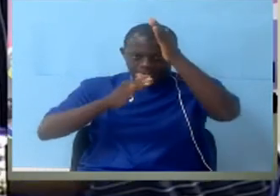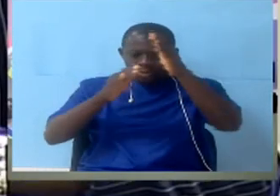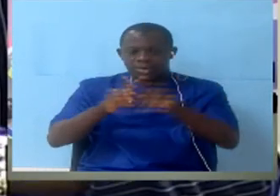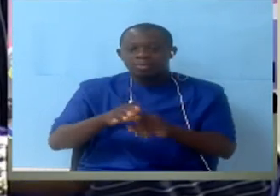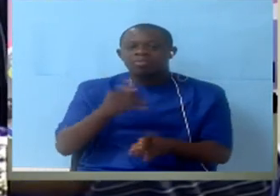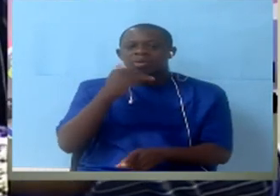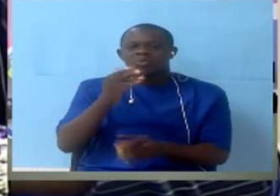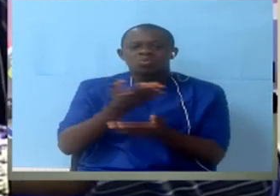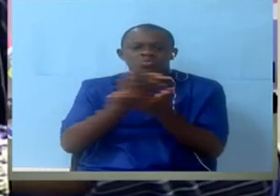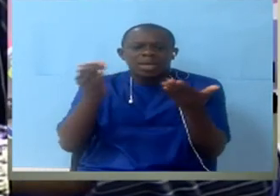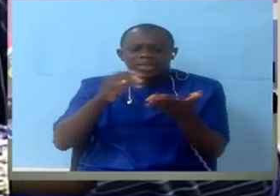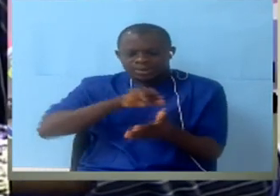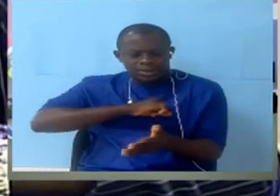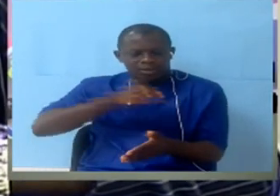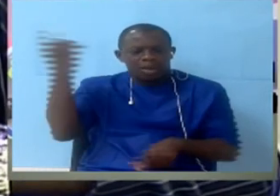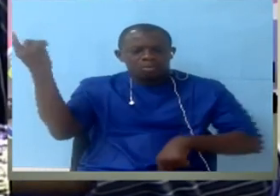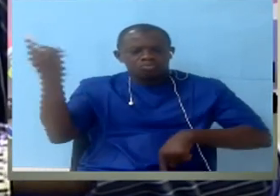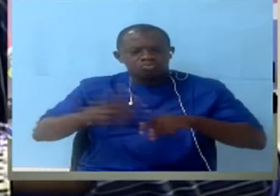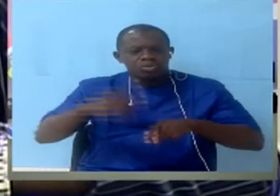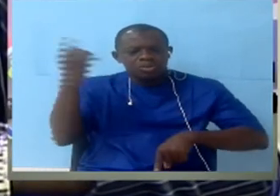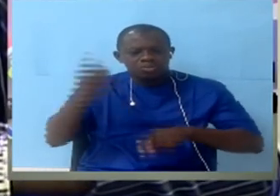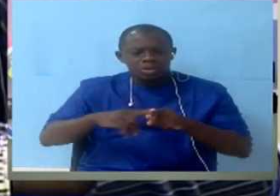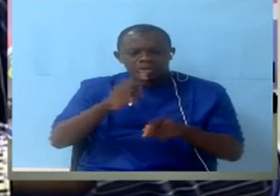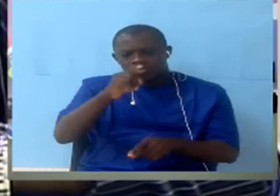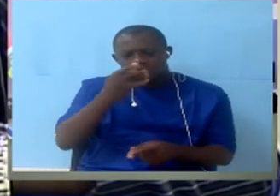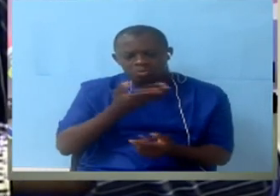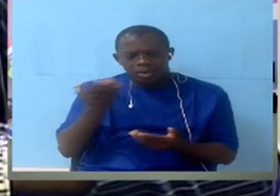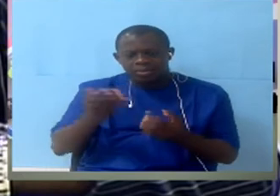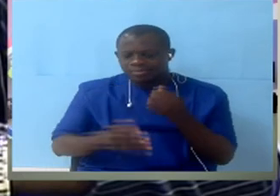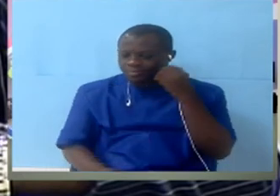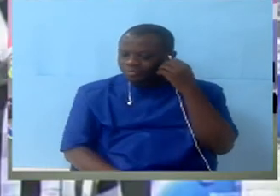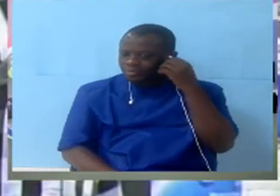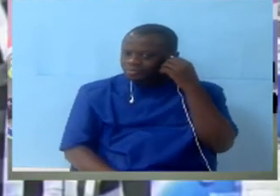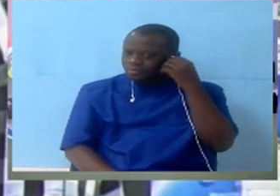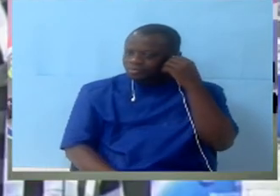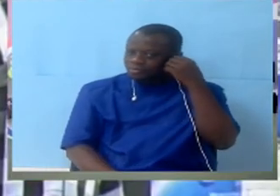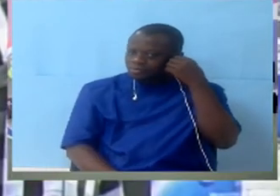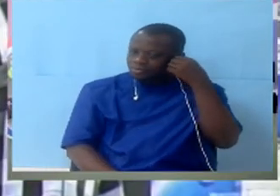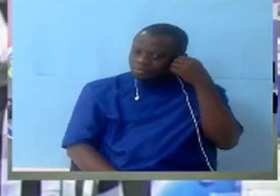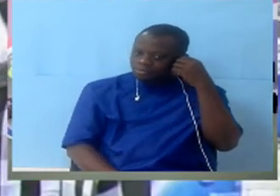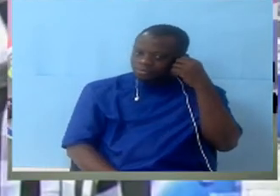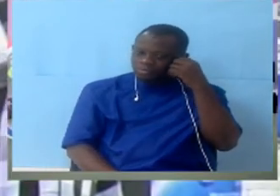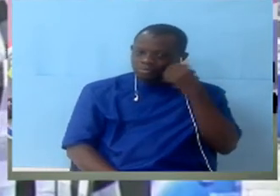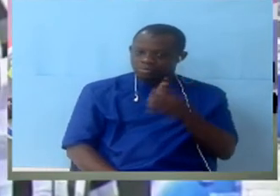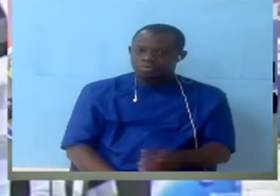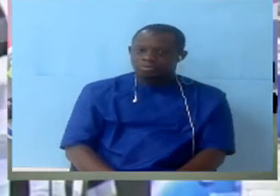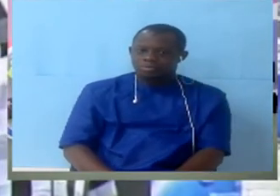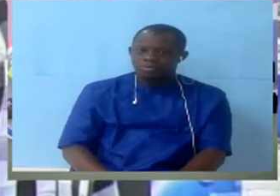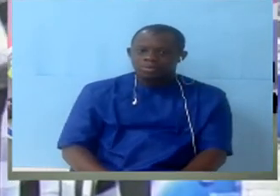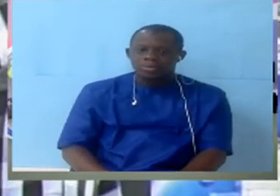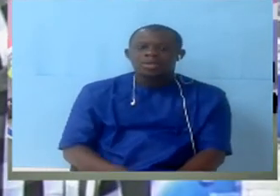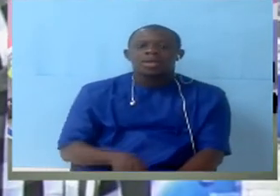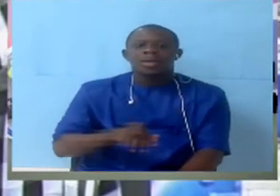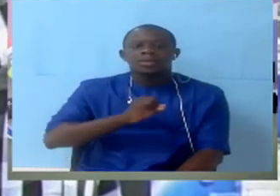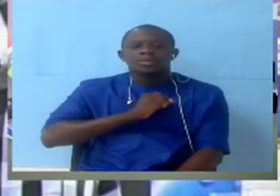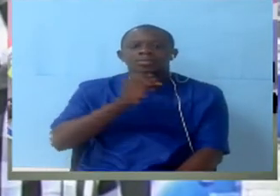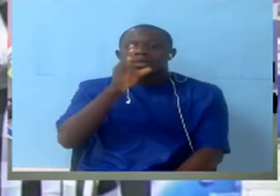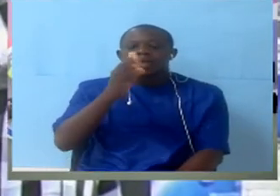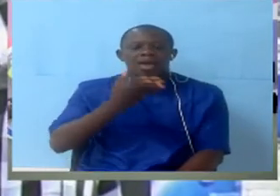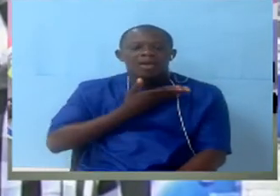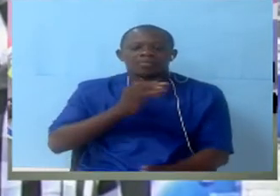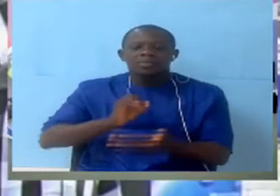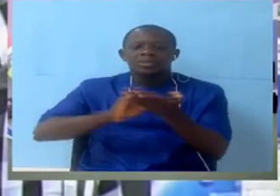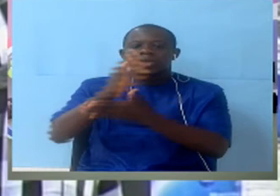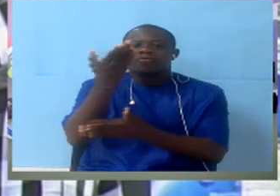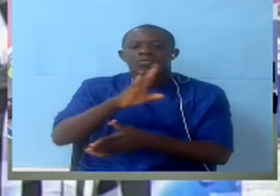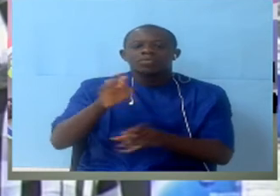was he beating you? I was beating you. I orders sort of from the top. He said he got orders